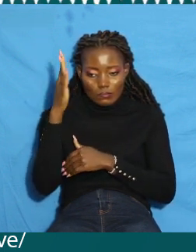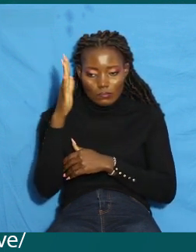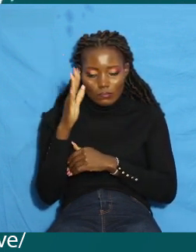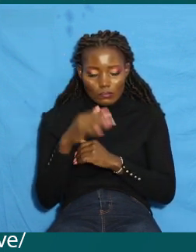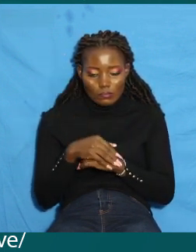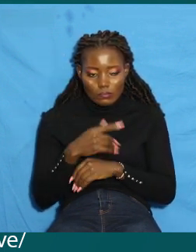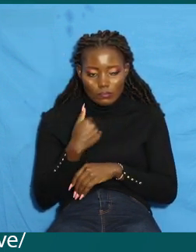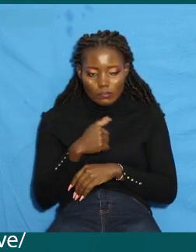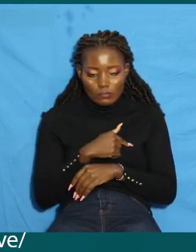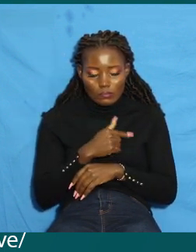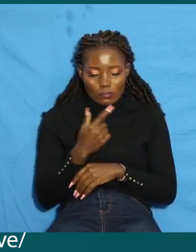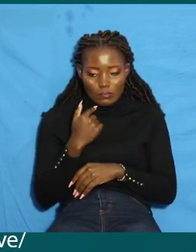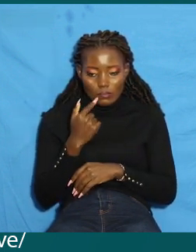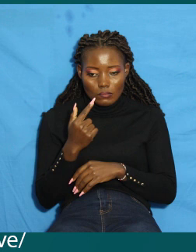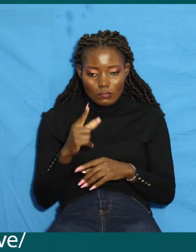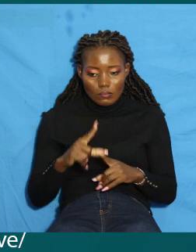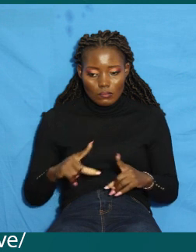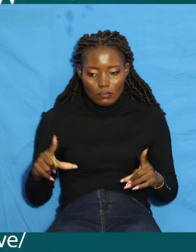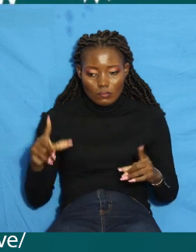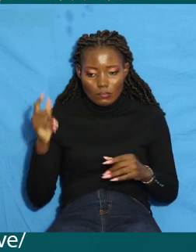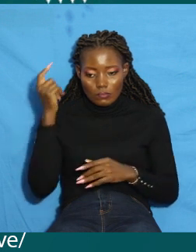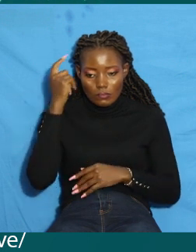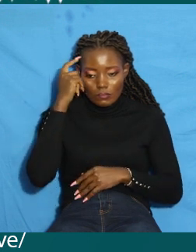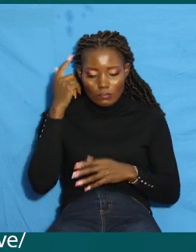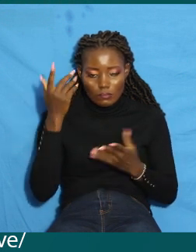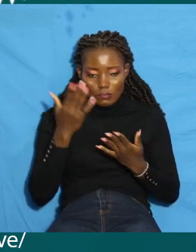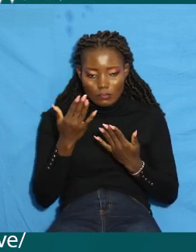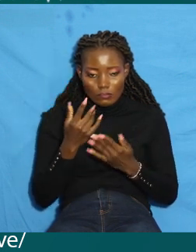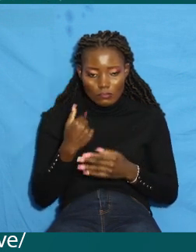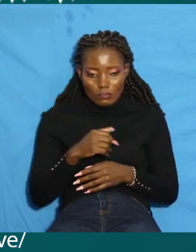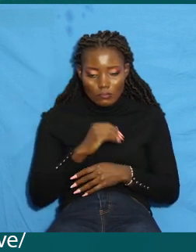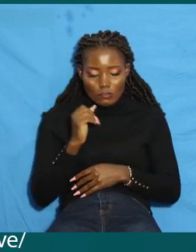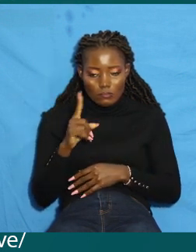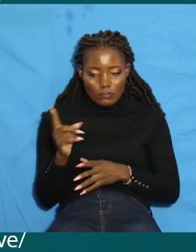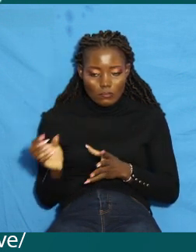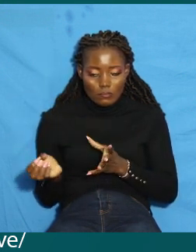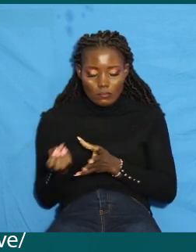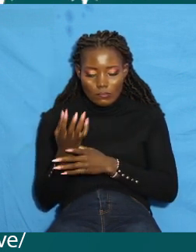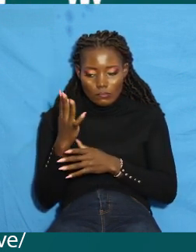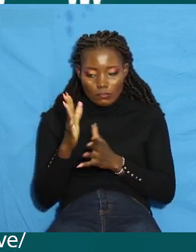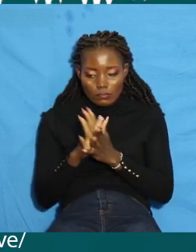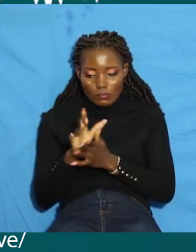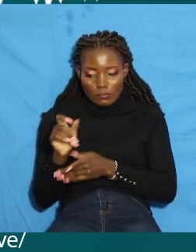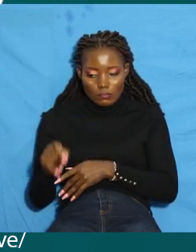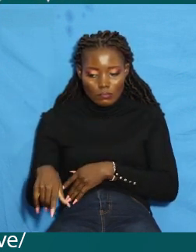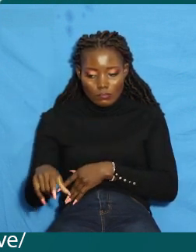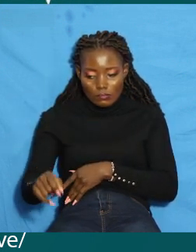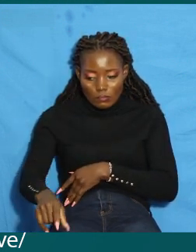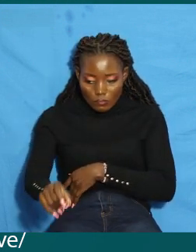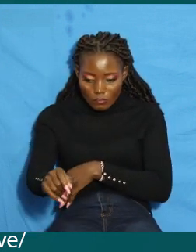we will assume that the land is our mind, where we need to grow, we need to plant the seed,